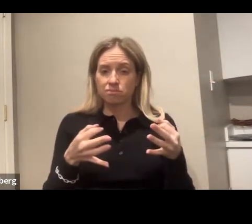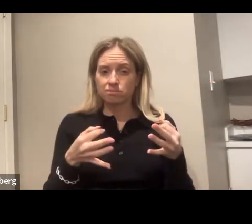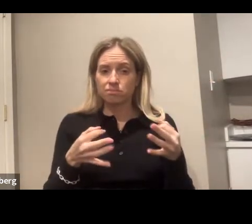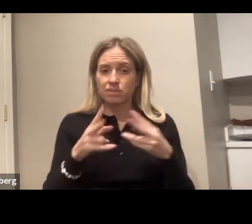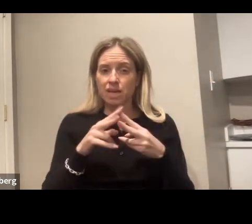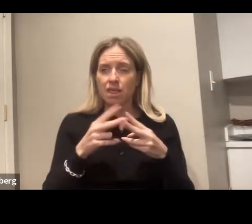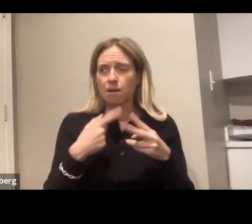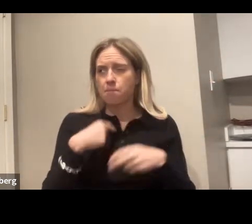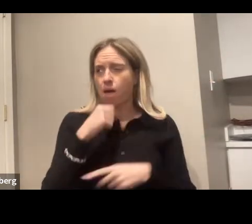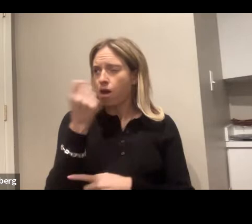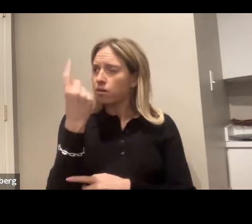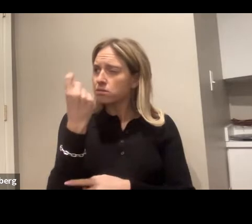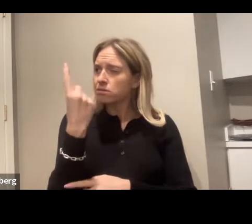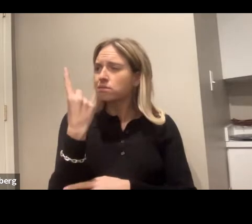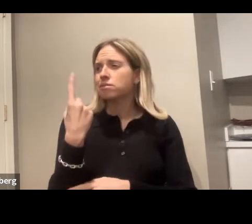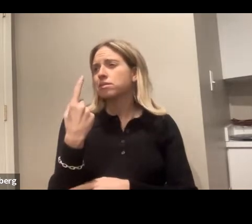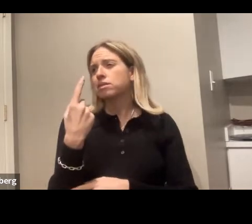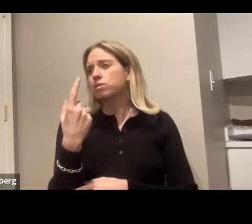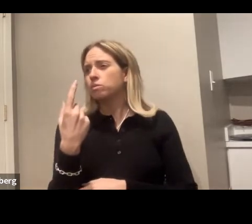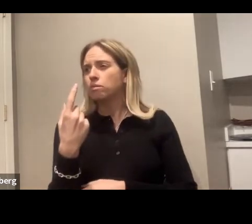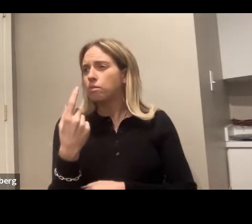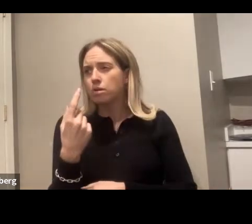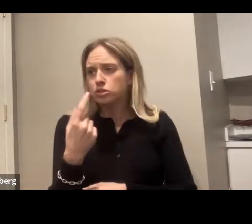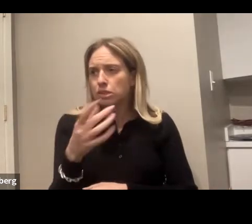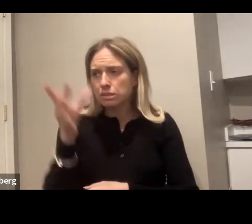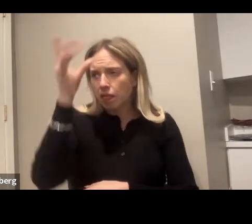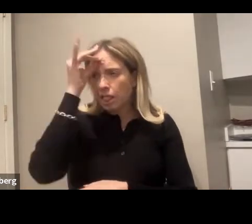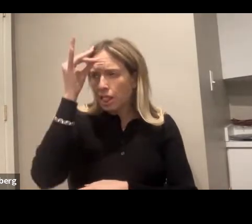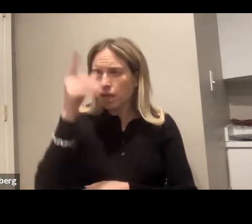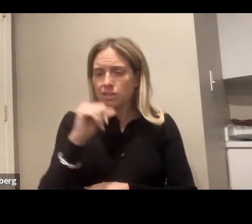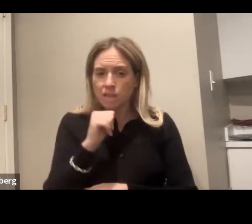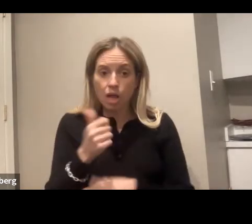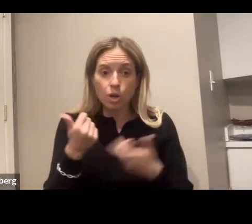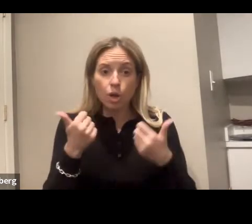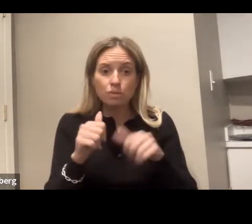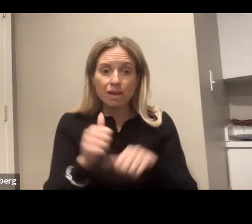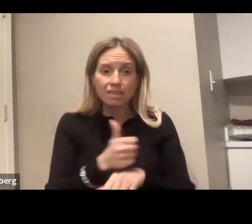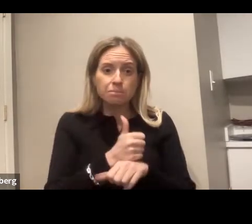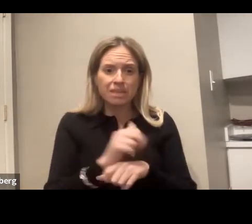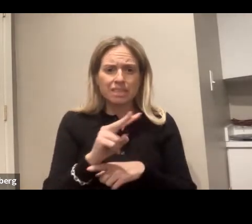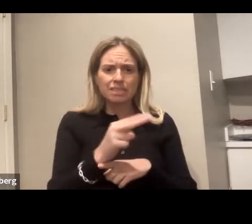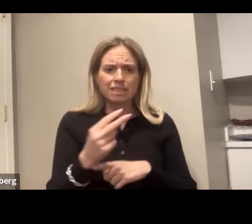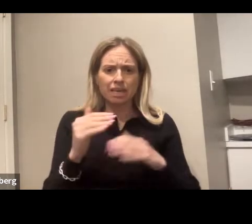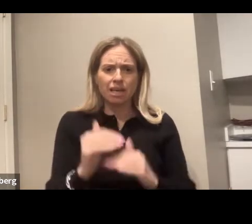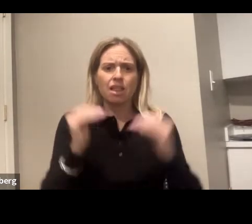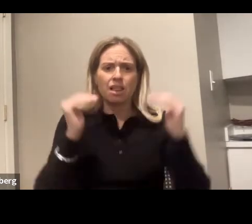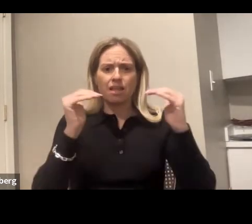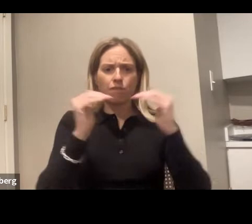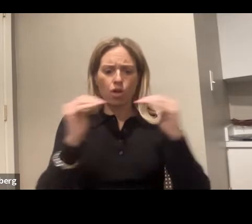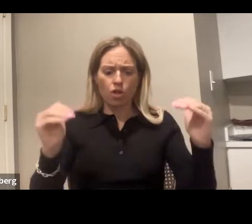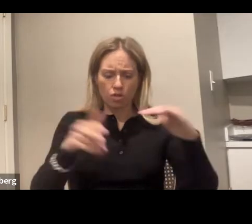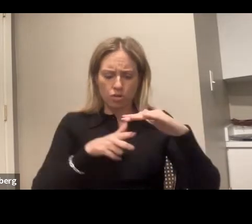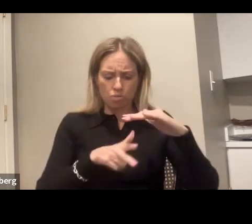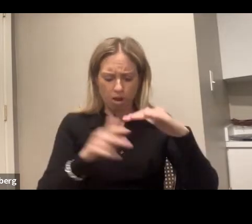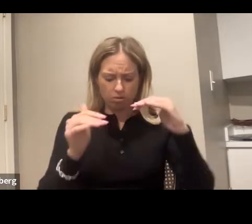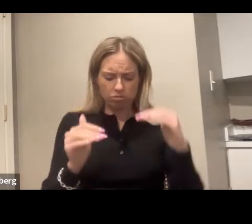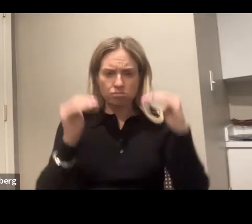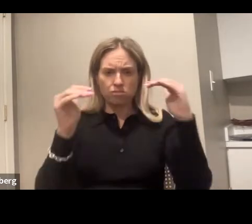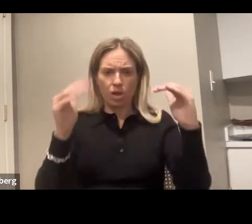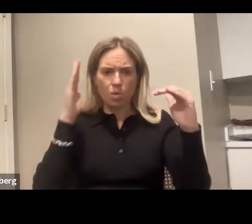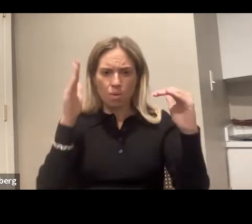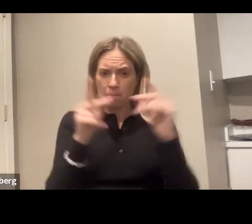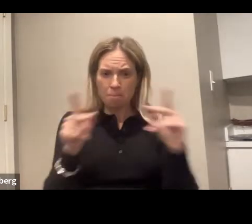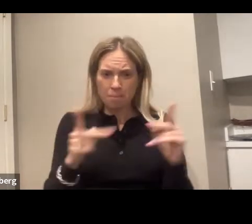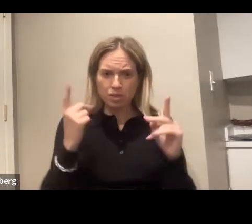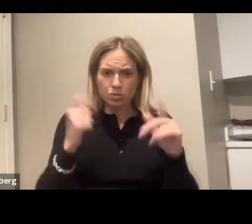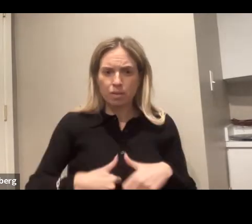not getting something, I'm just not understanding. So are they trying to build a second level on top of this garage? And is this going to be a dwelling to live in?